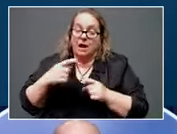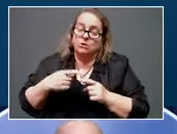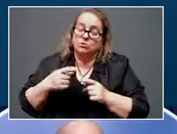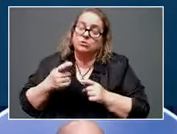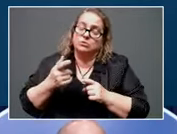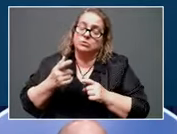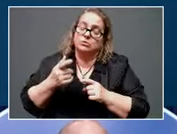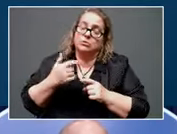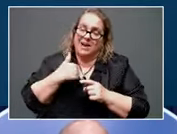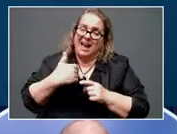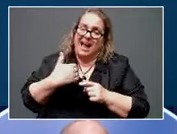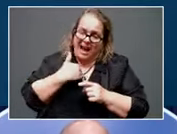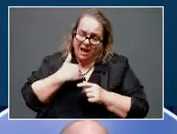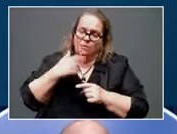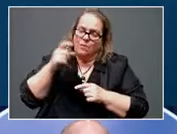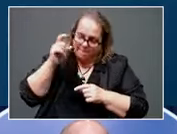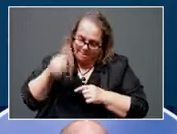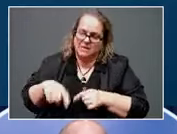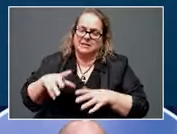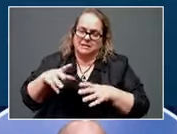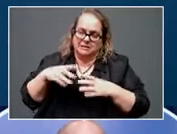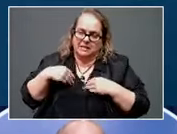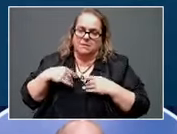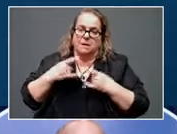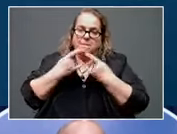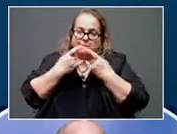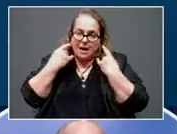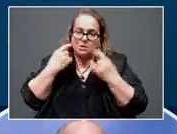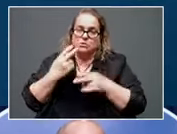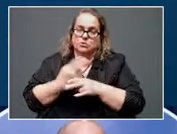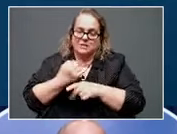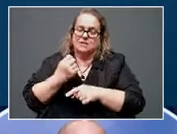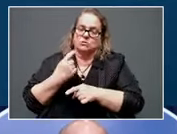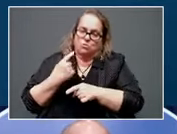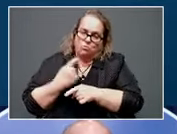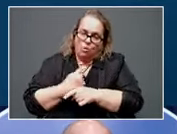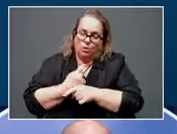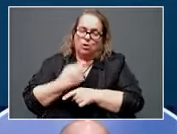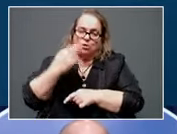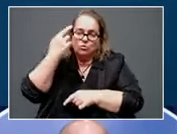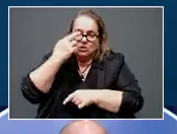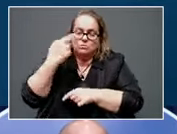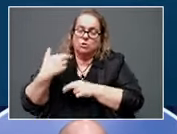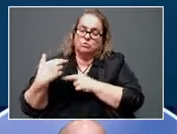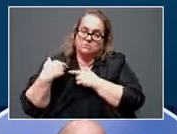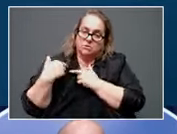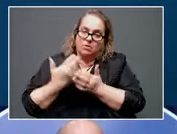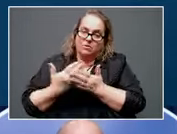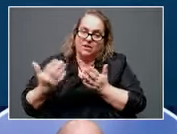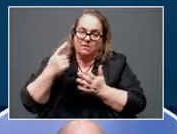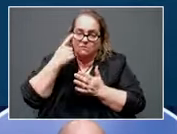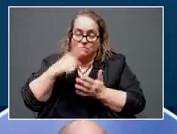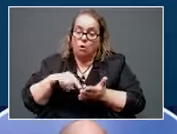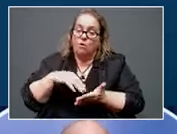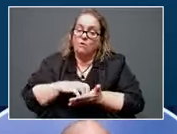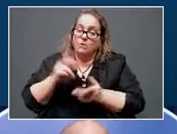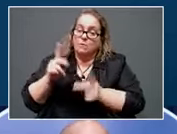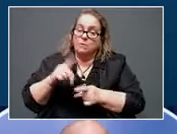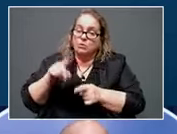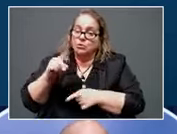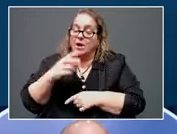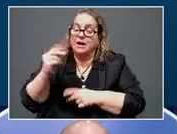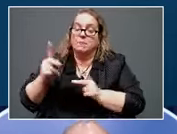have got to accept that mask use is an appropriate, reasonable, and responsible thing for vulnerable persons to do and for people who are trying to